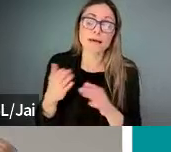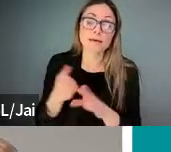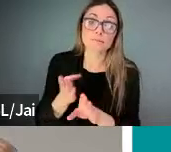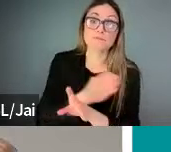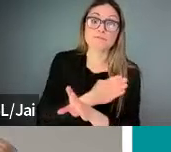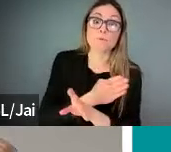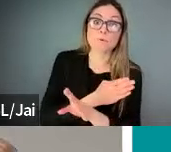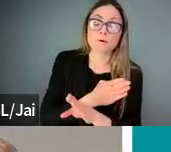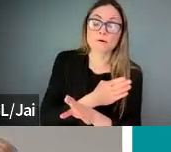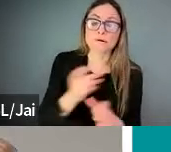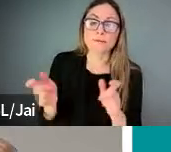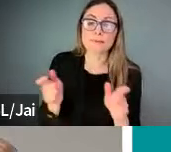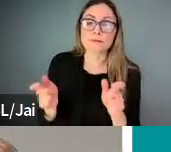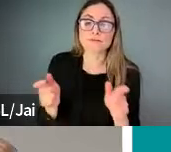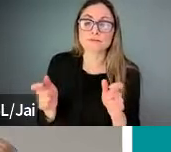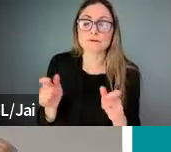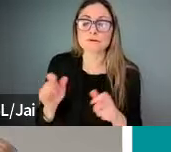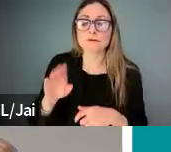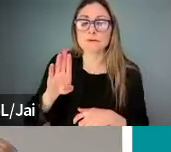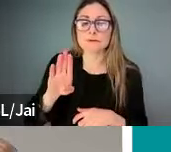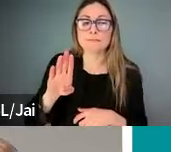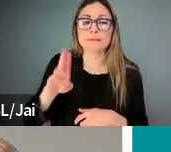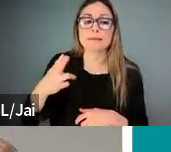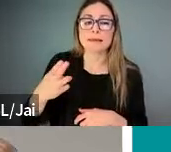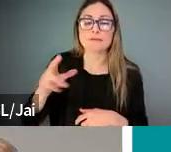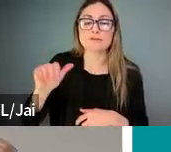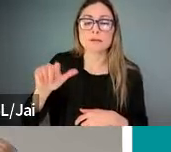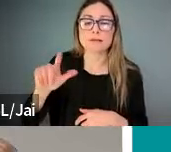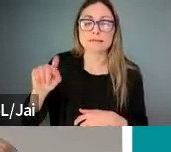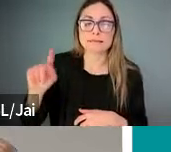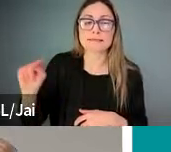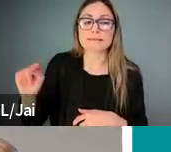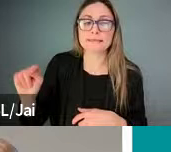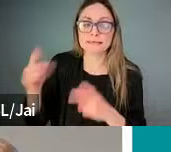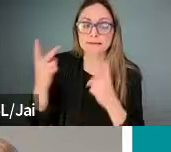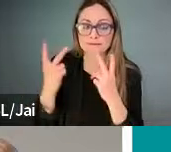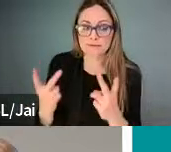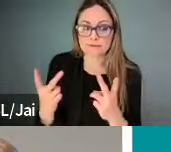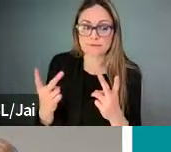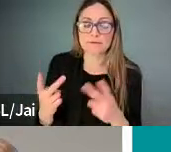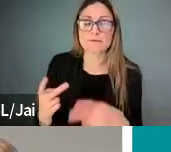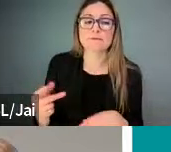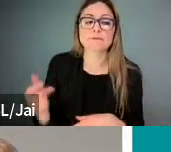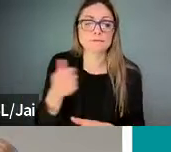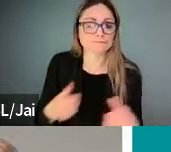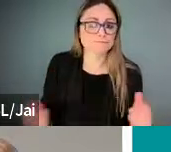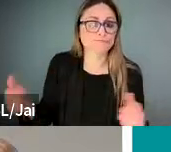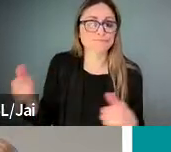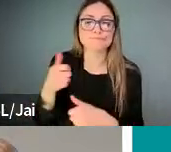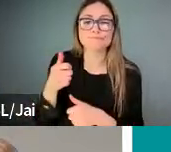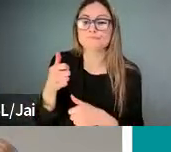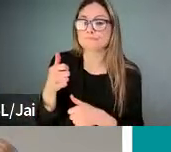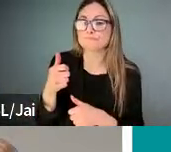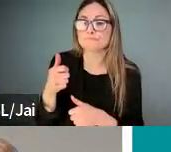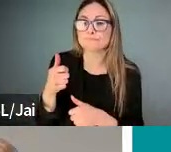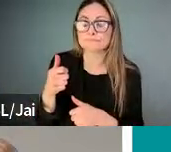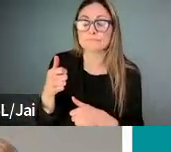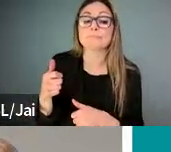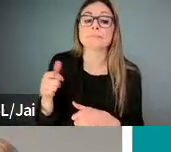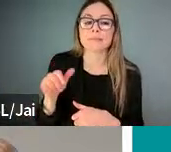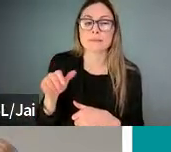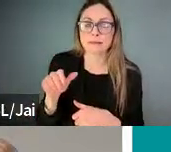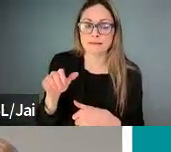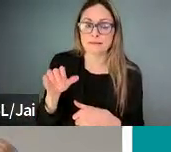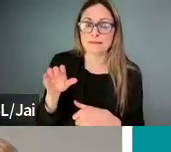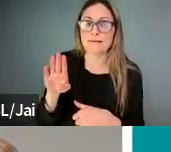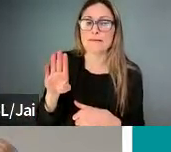from Administrator Batt from Federal Highway Administration. So the administrator from Federal Highway Administration, he came out